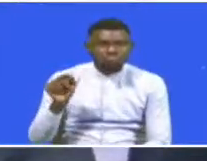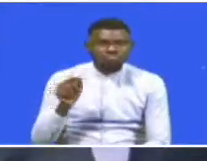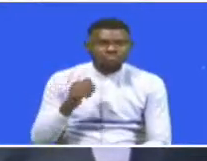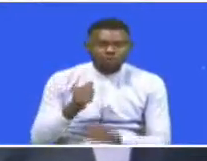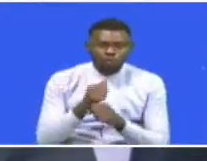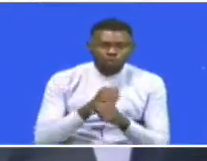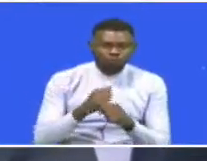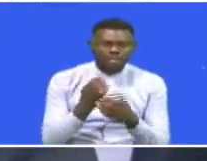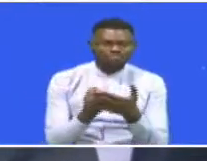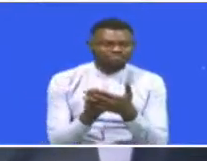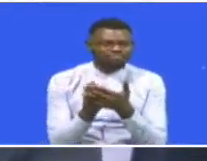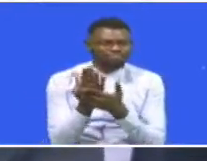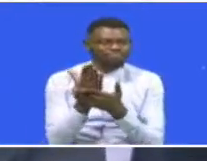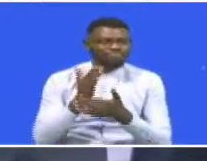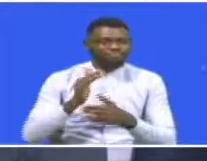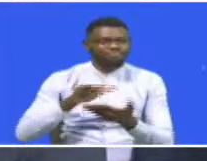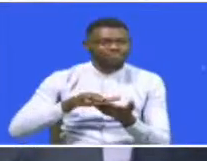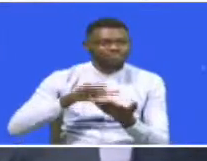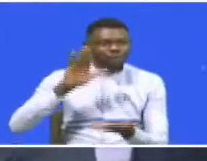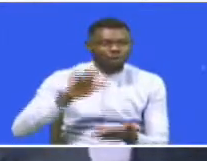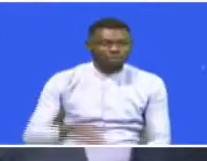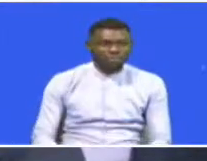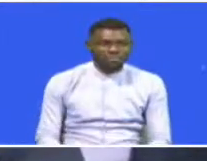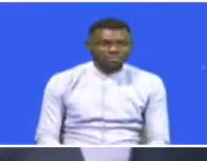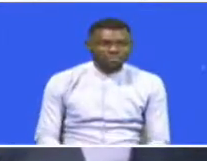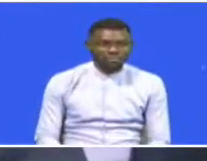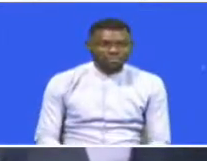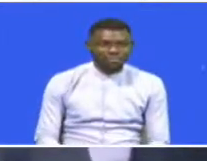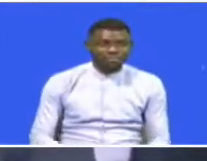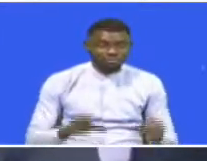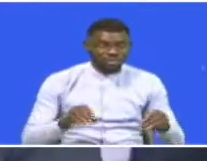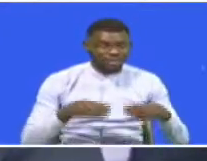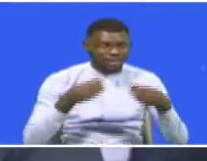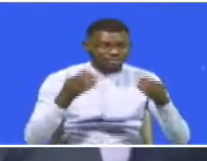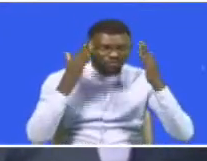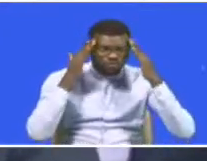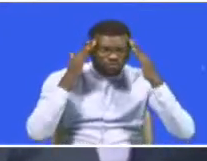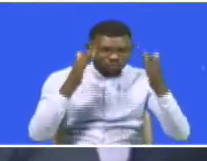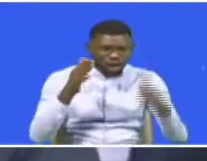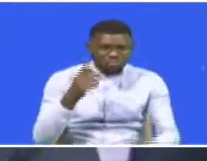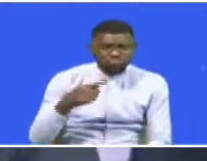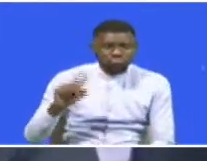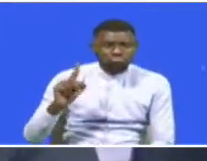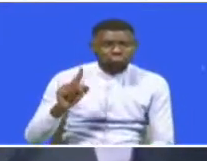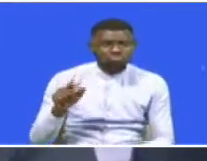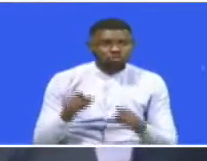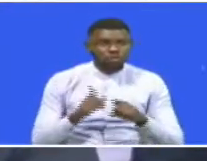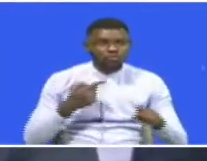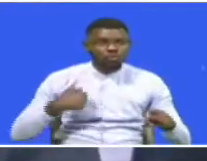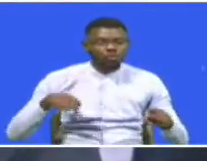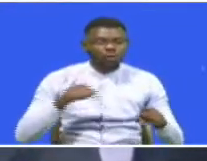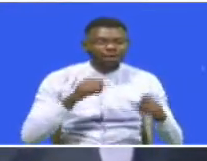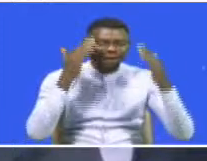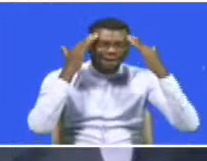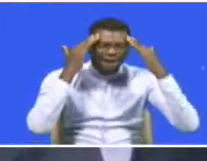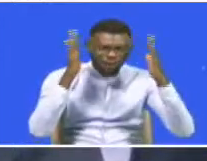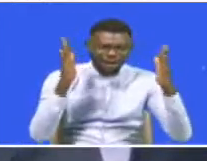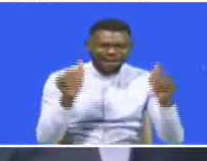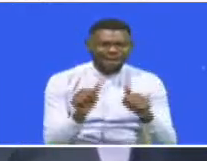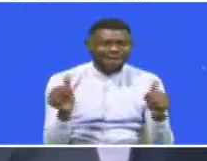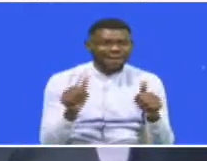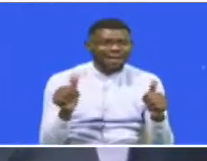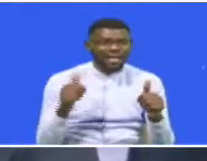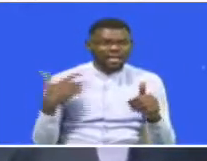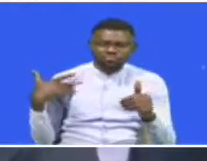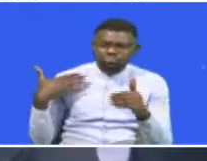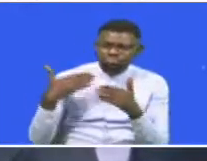production. That needs to be given the right focus. We are well aware that we have not